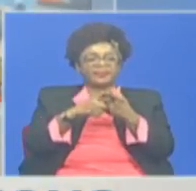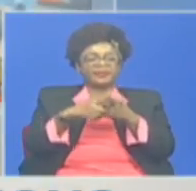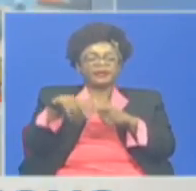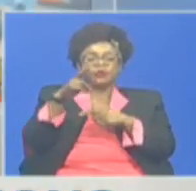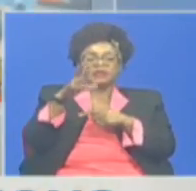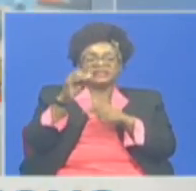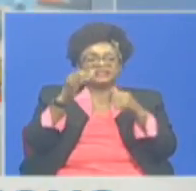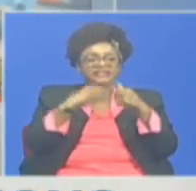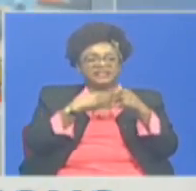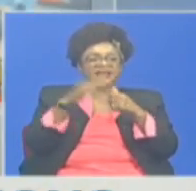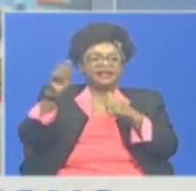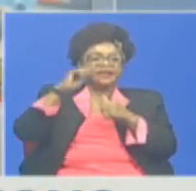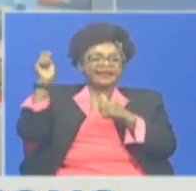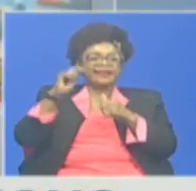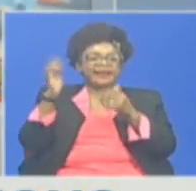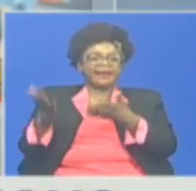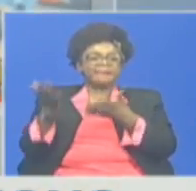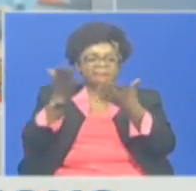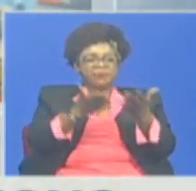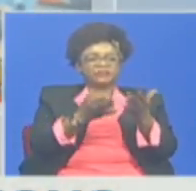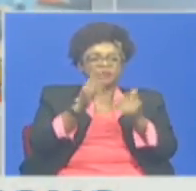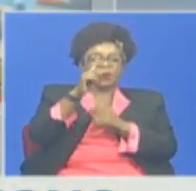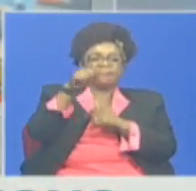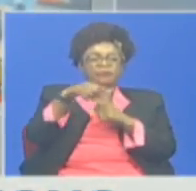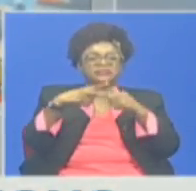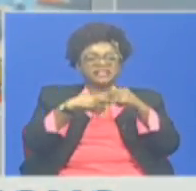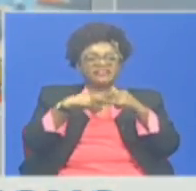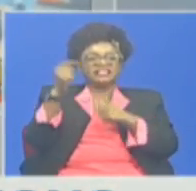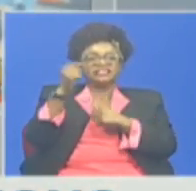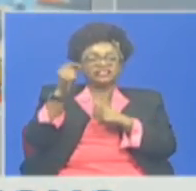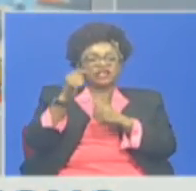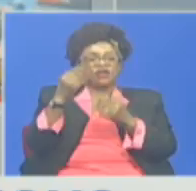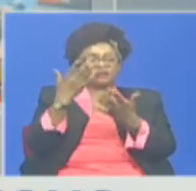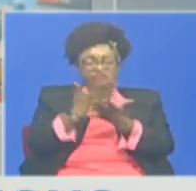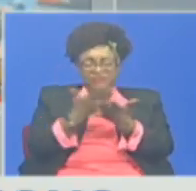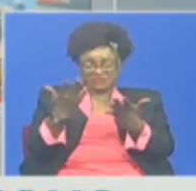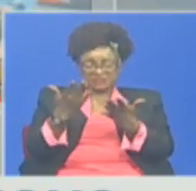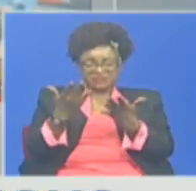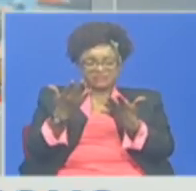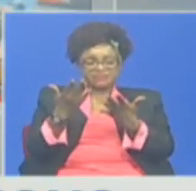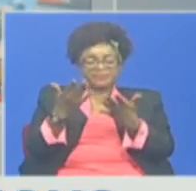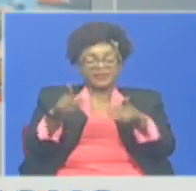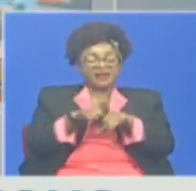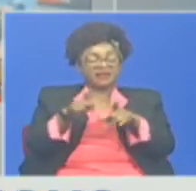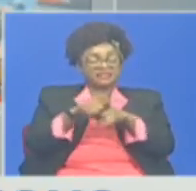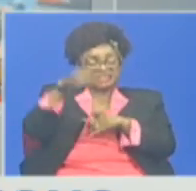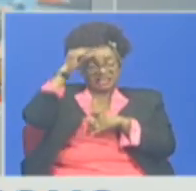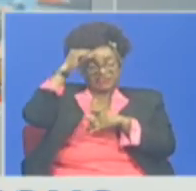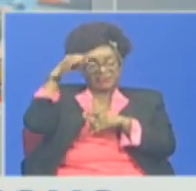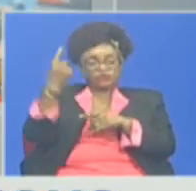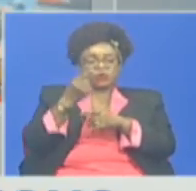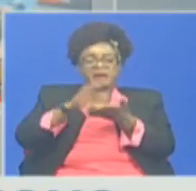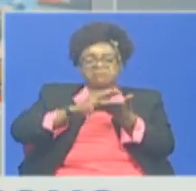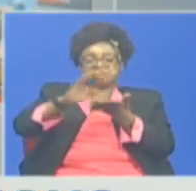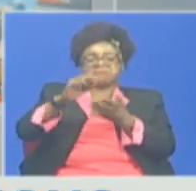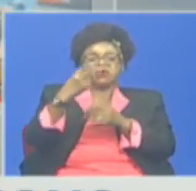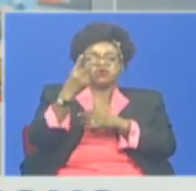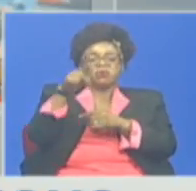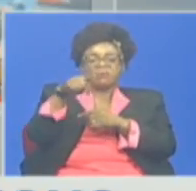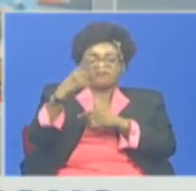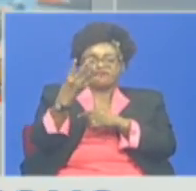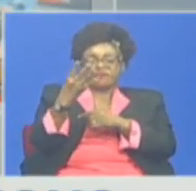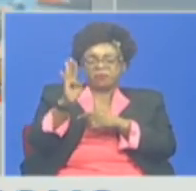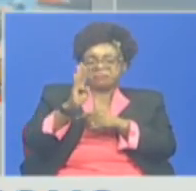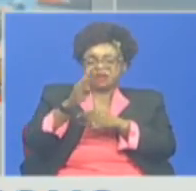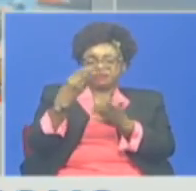imported 1.7 trillion shillings worth of goods, even as the government allocated only 2.4 billion shillings, which is